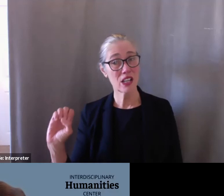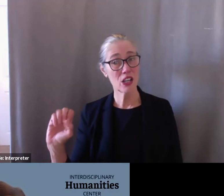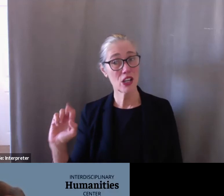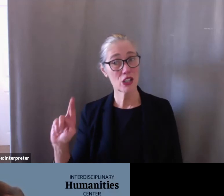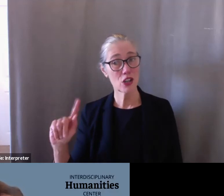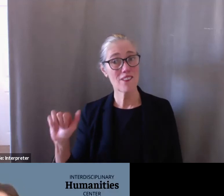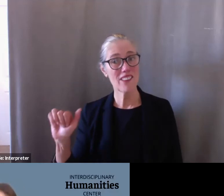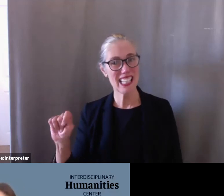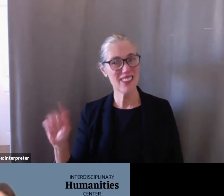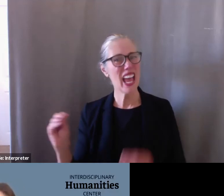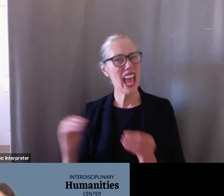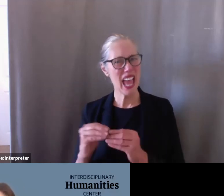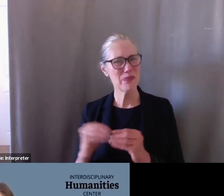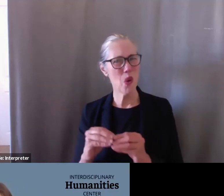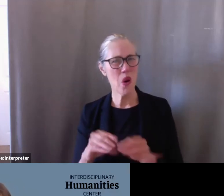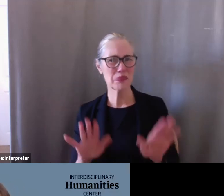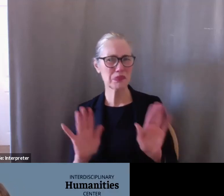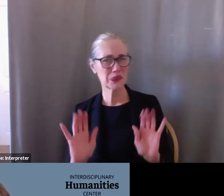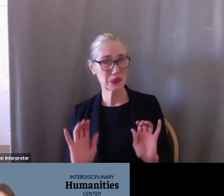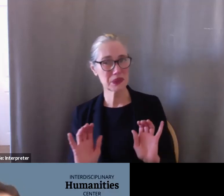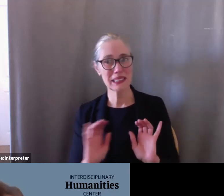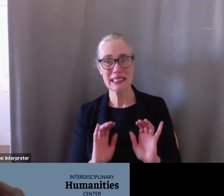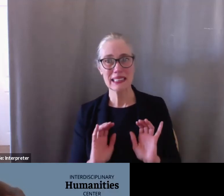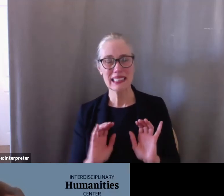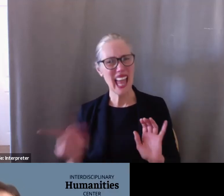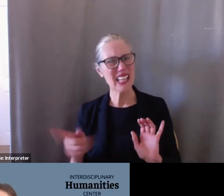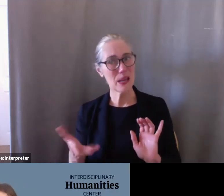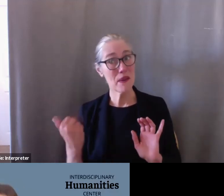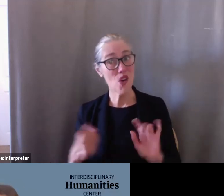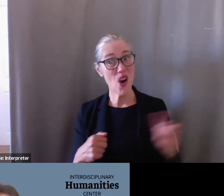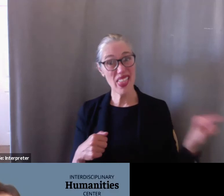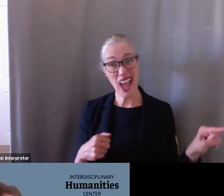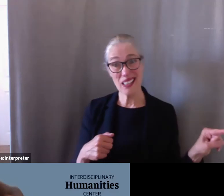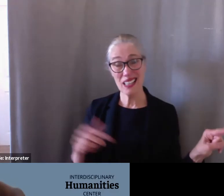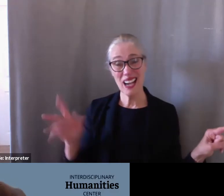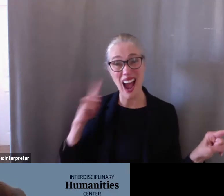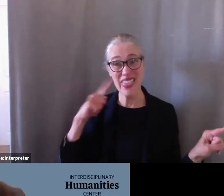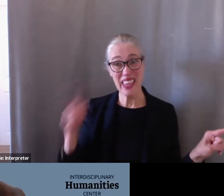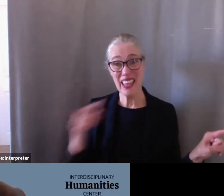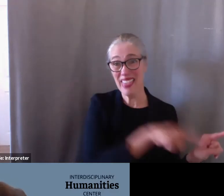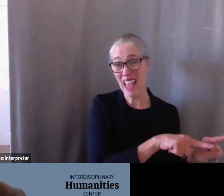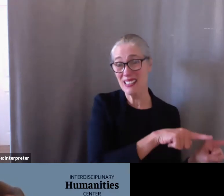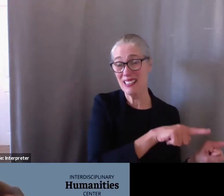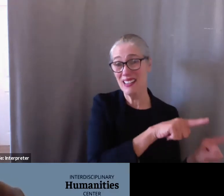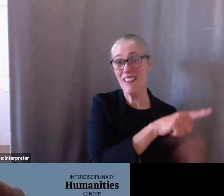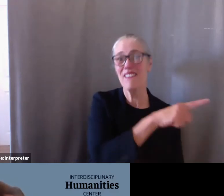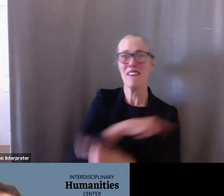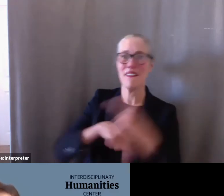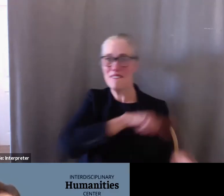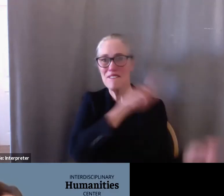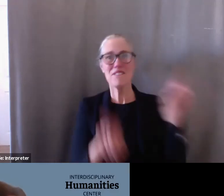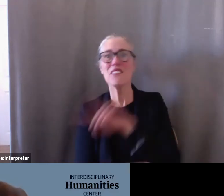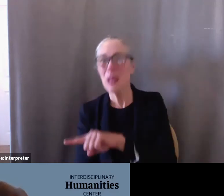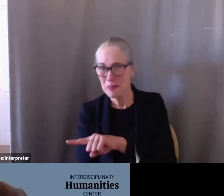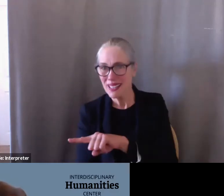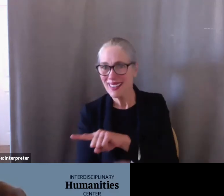All right. After thanking you for a great talk, a colleague asks or says that she is curious